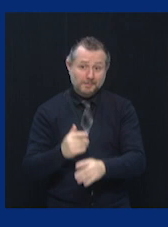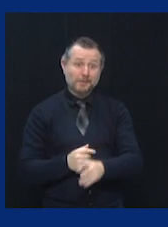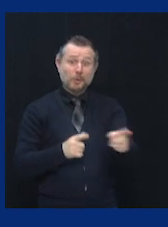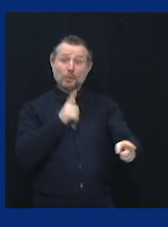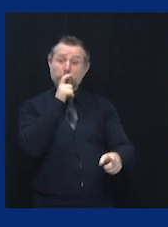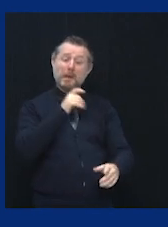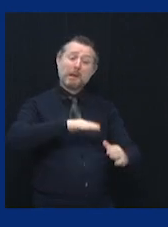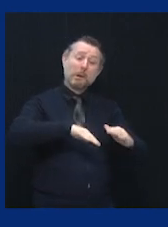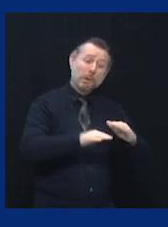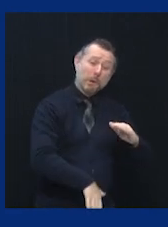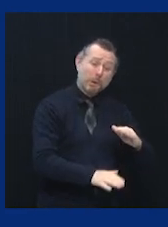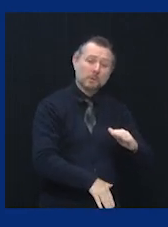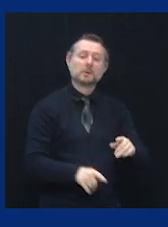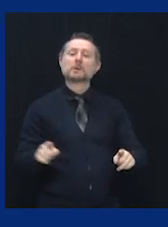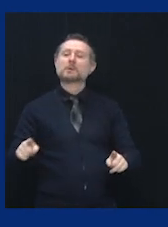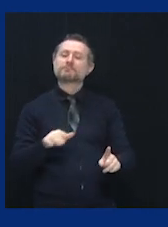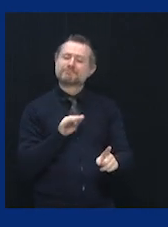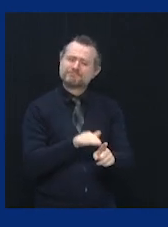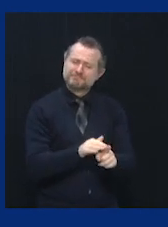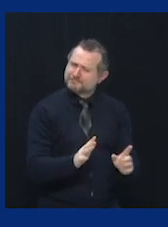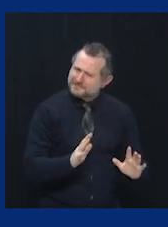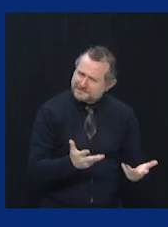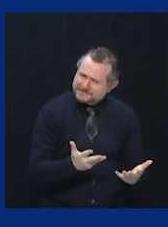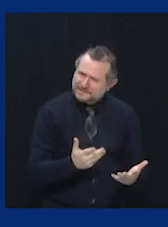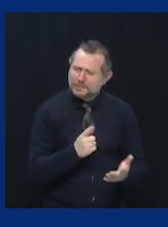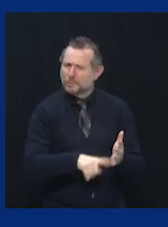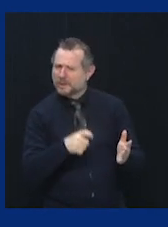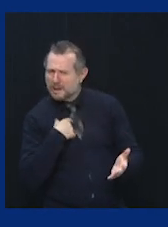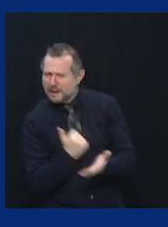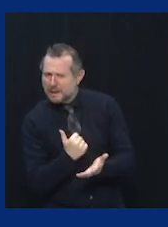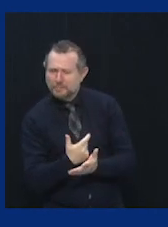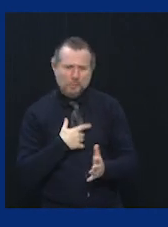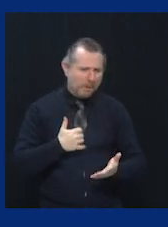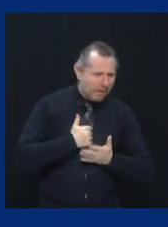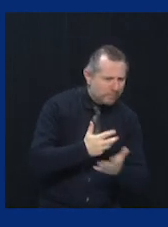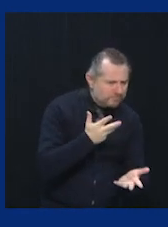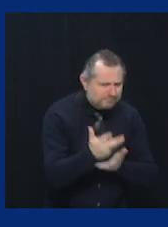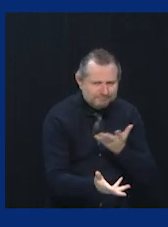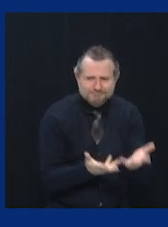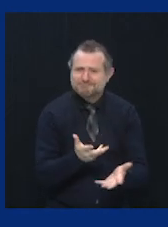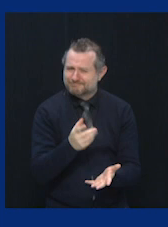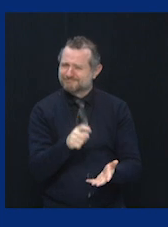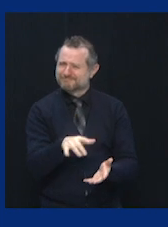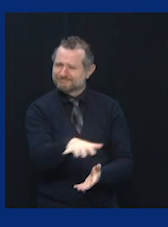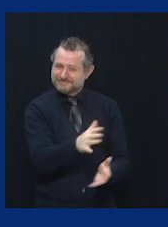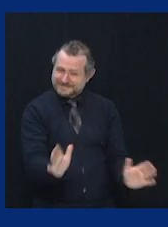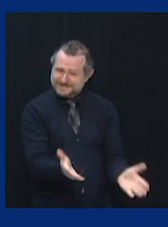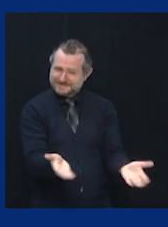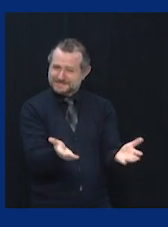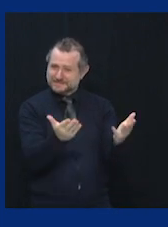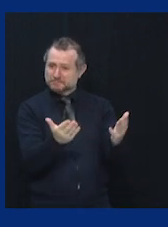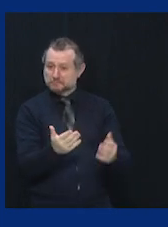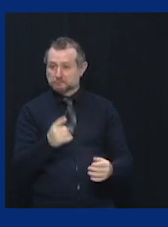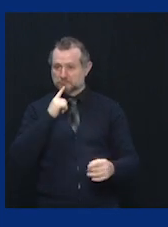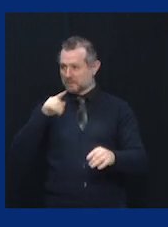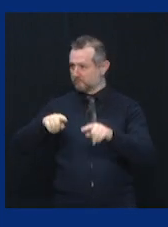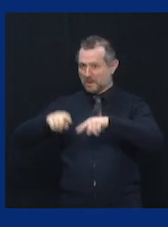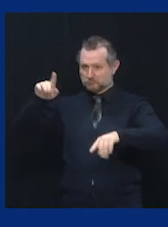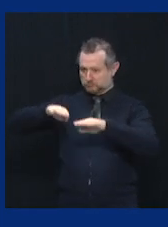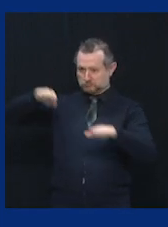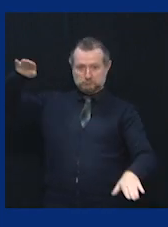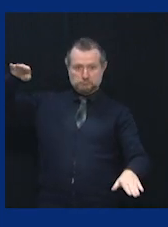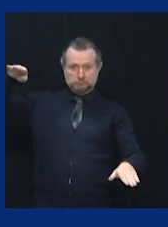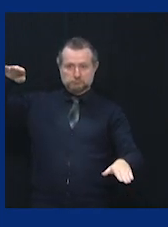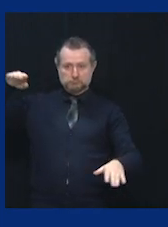level what help they need to get their percentage up, because the variance is too great. And there